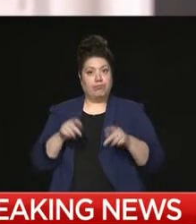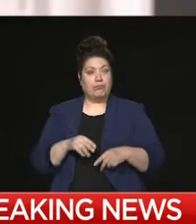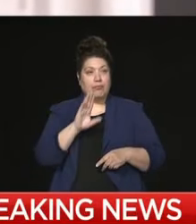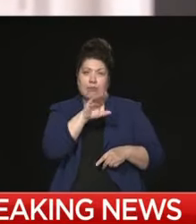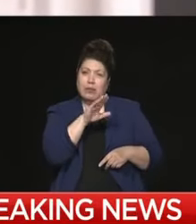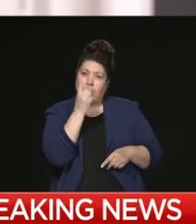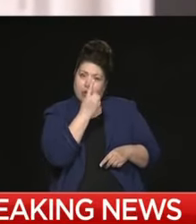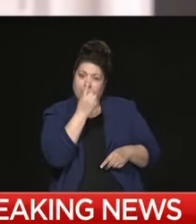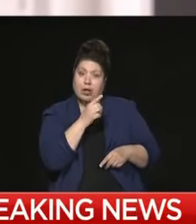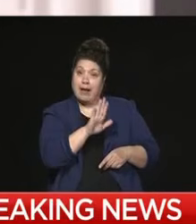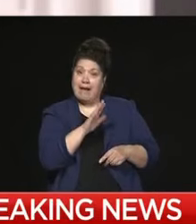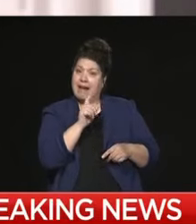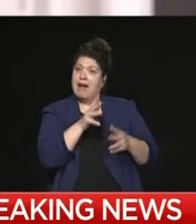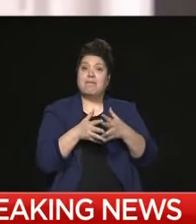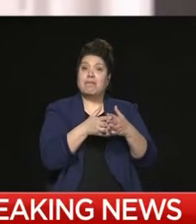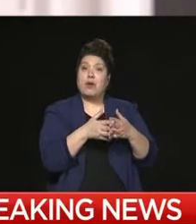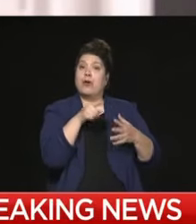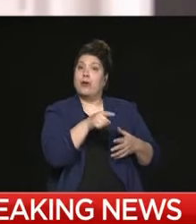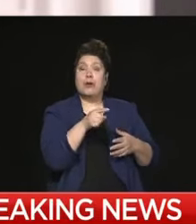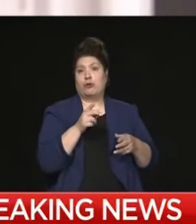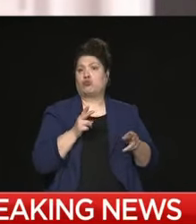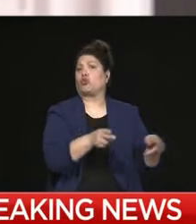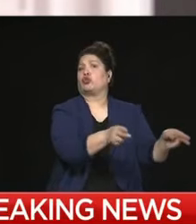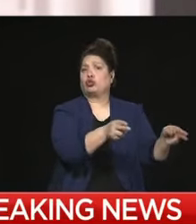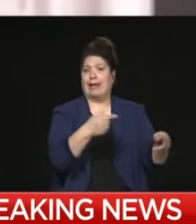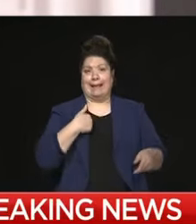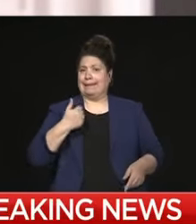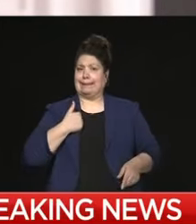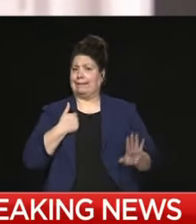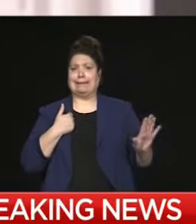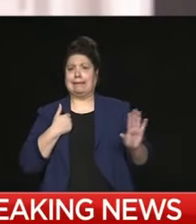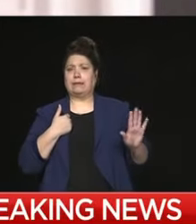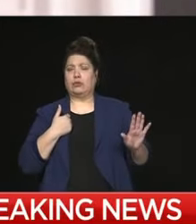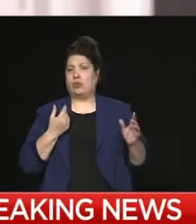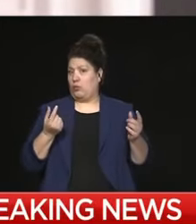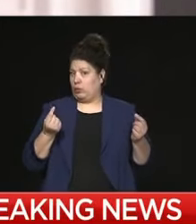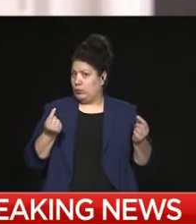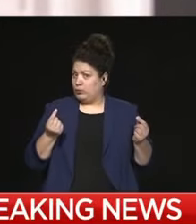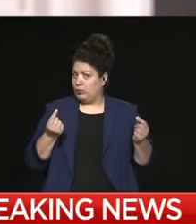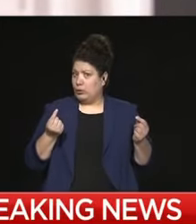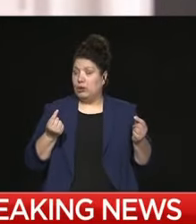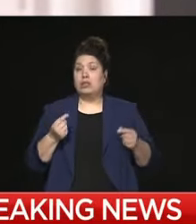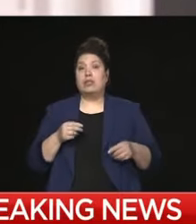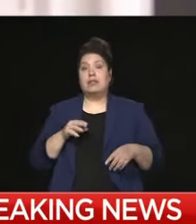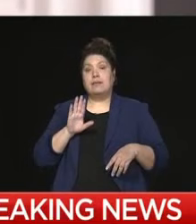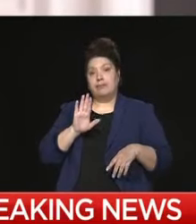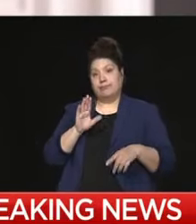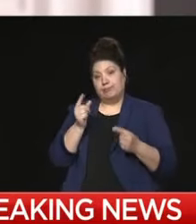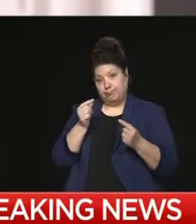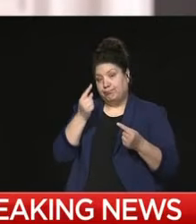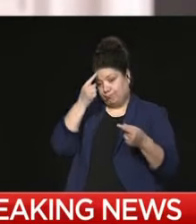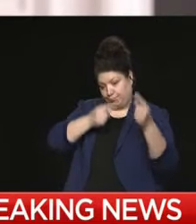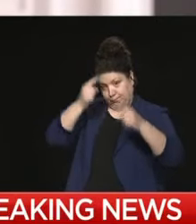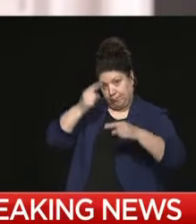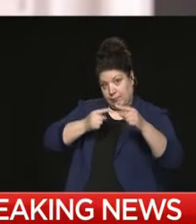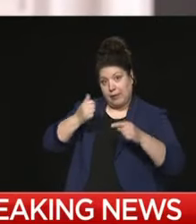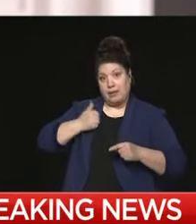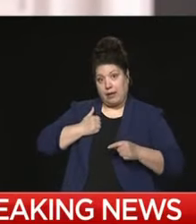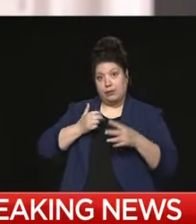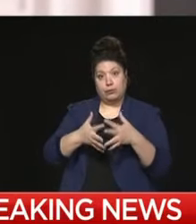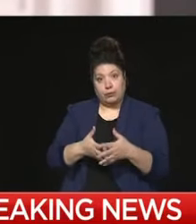don't open on the timeline that they might want? The coordination and collaboration between Canada and the United States on